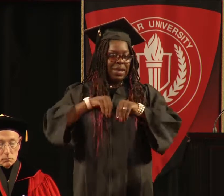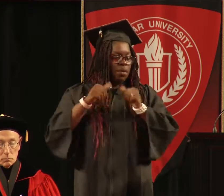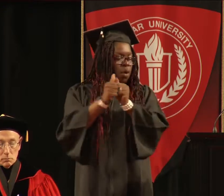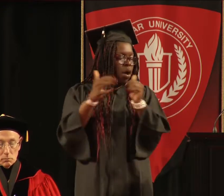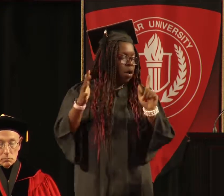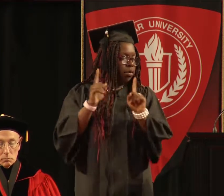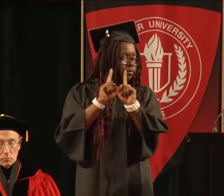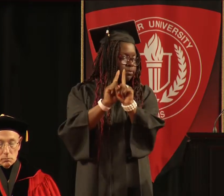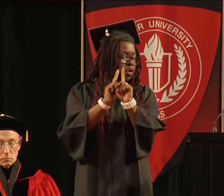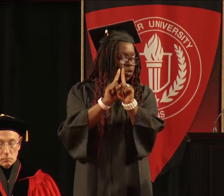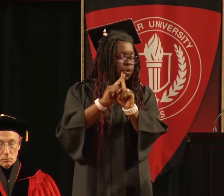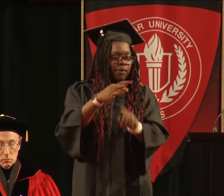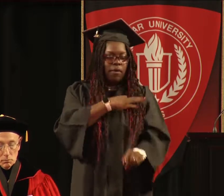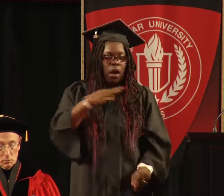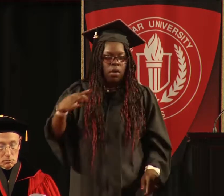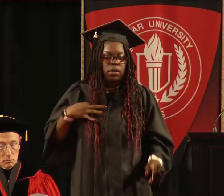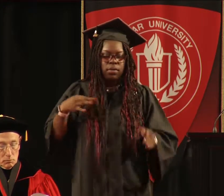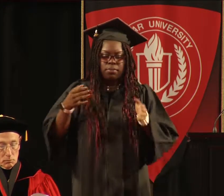experience here at Lamar.